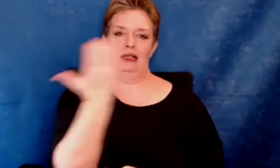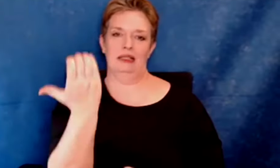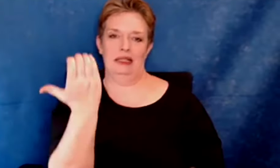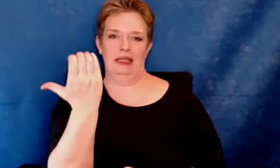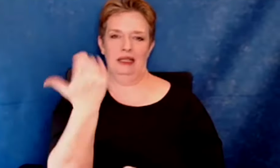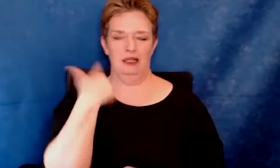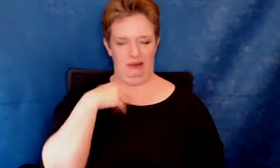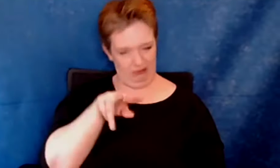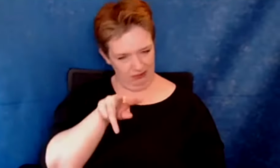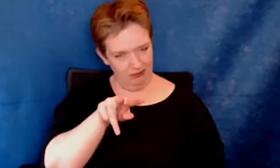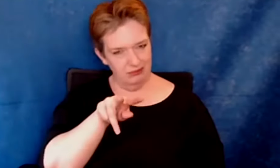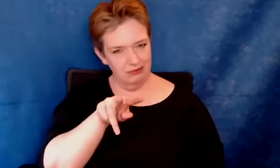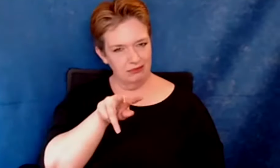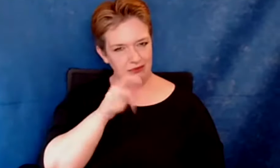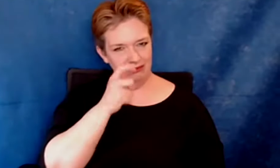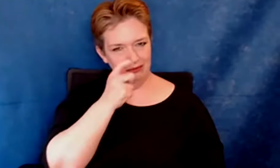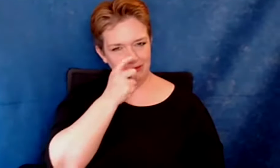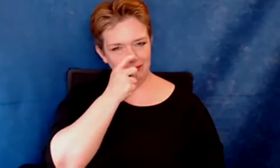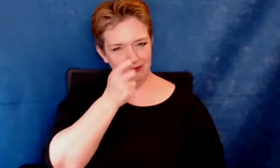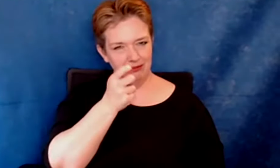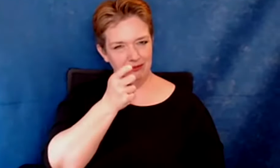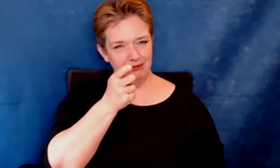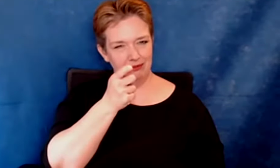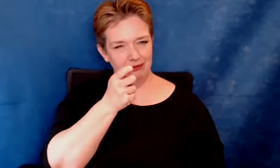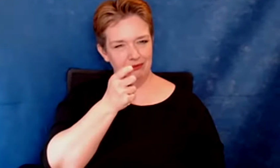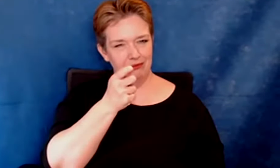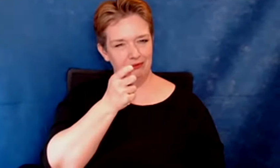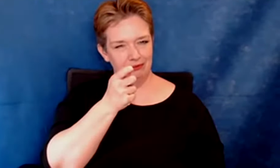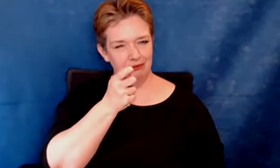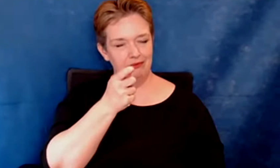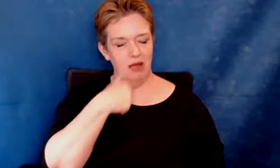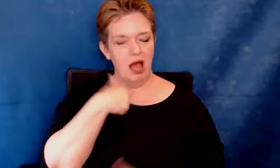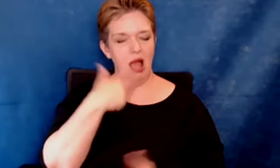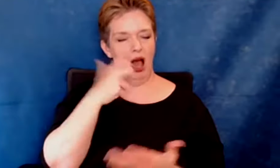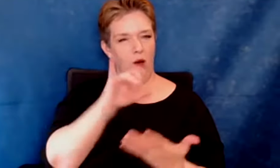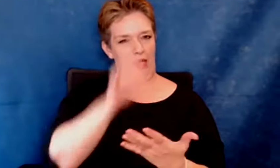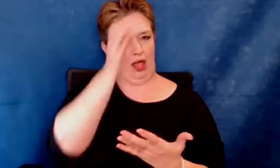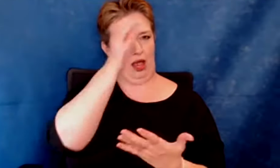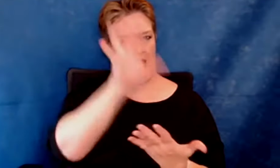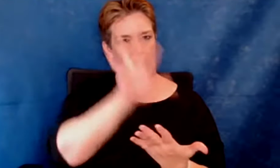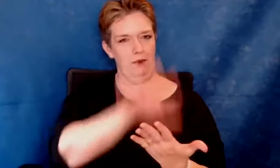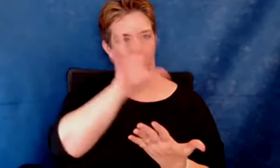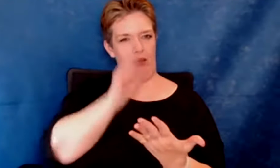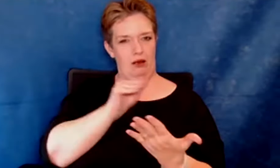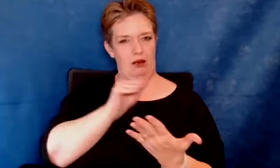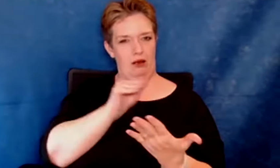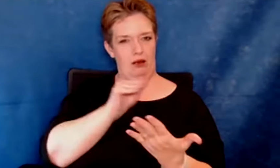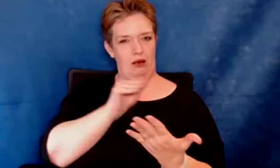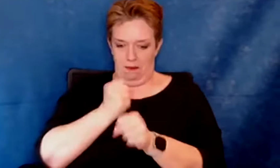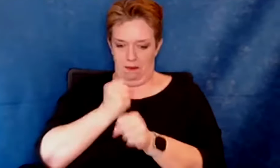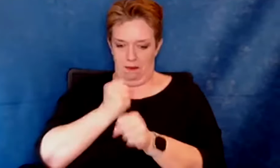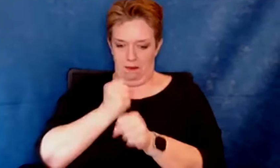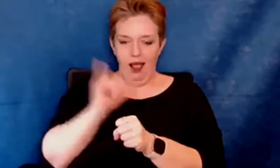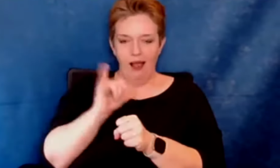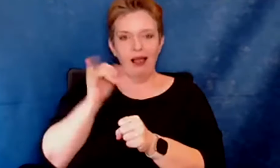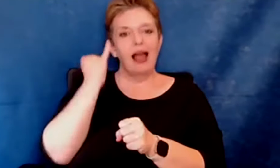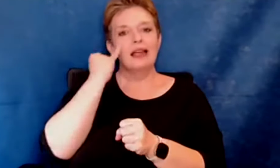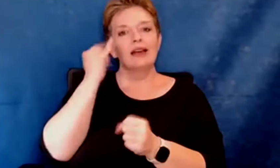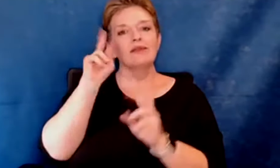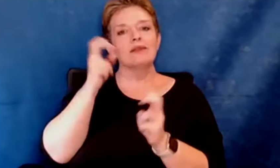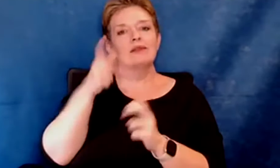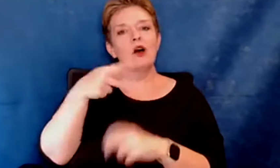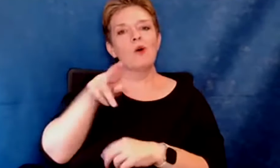So I wanted to kind of replicate that and see what I could produce with it. So I made these little